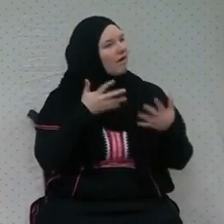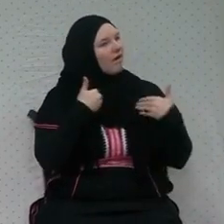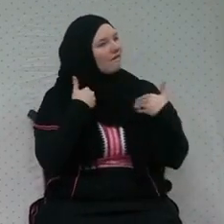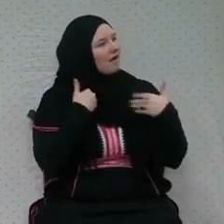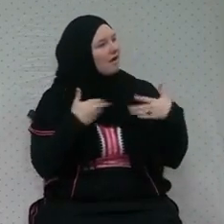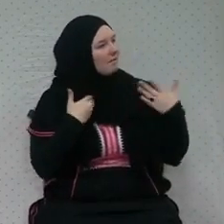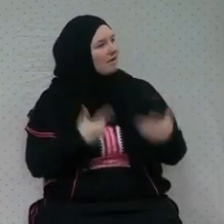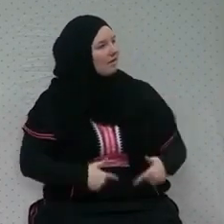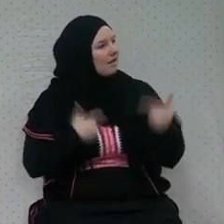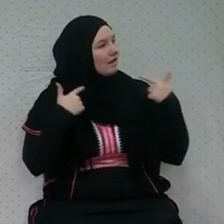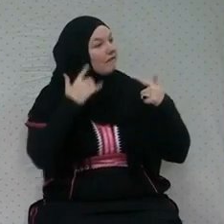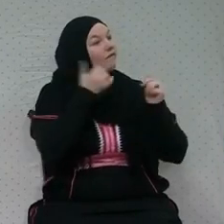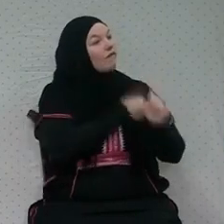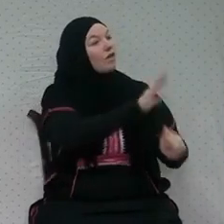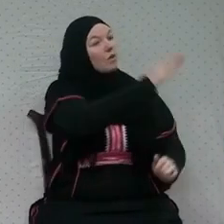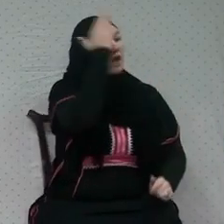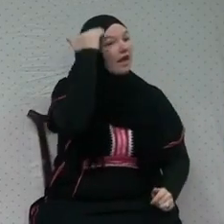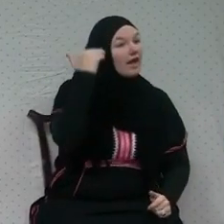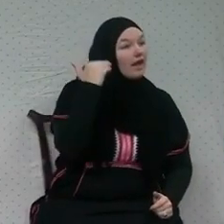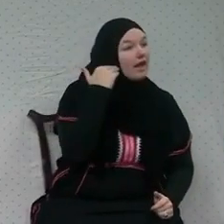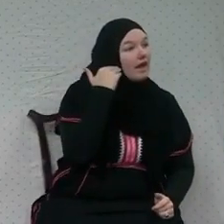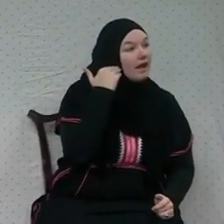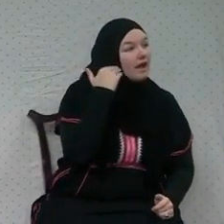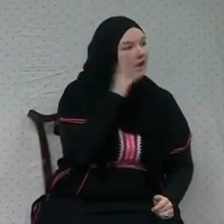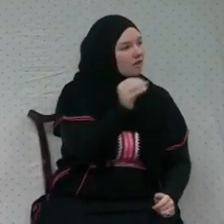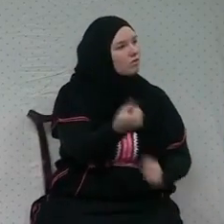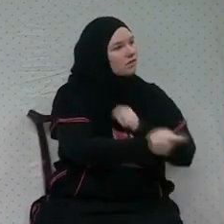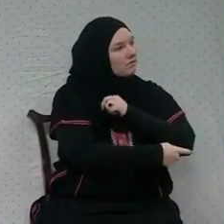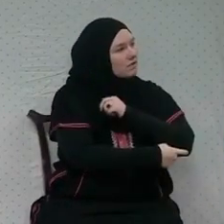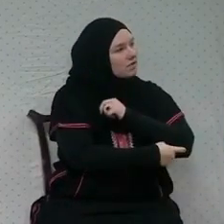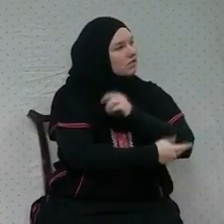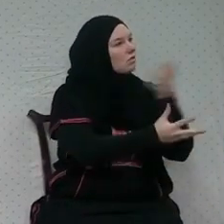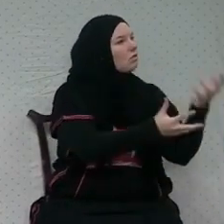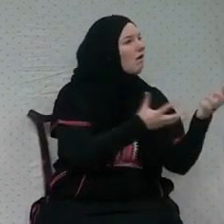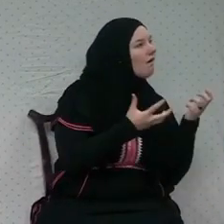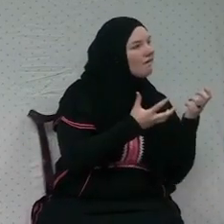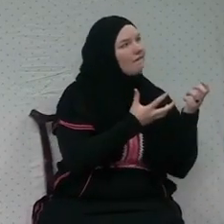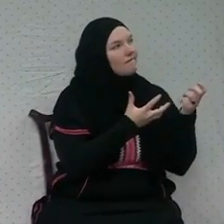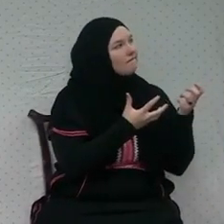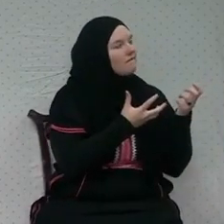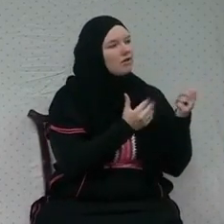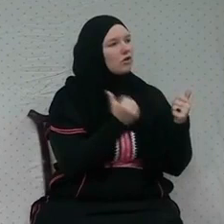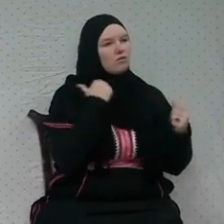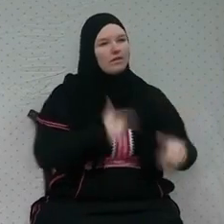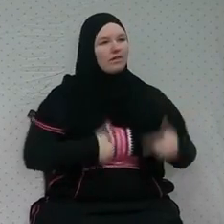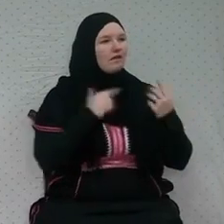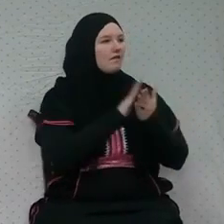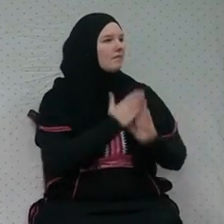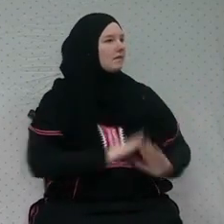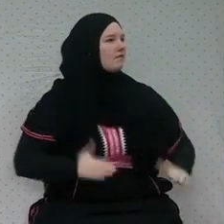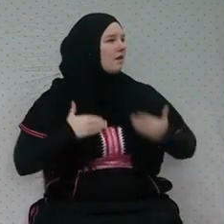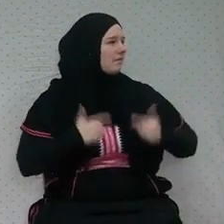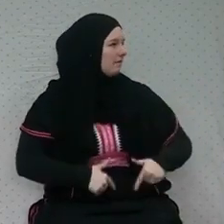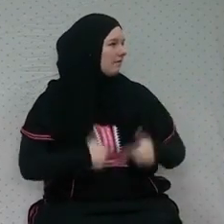you follow your head and your mizaj, your whims and desires, you live a miserable life. Since